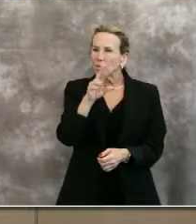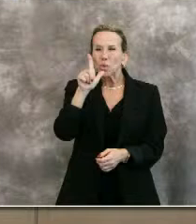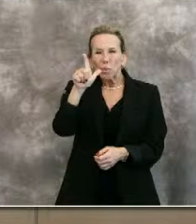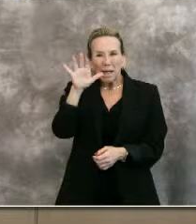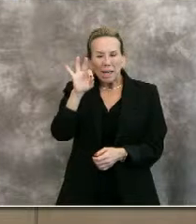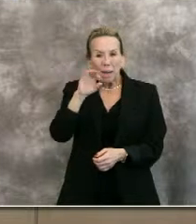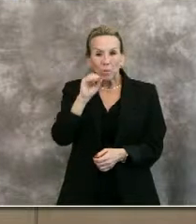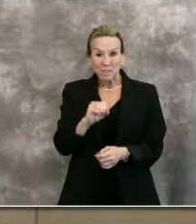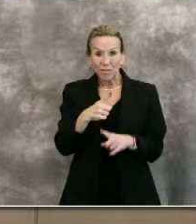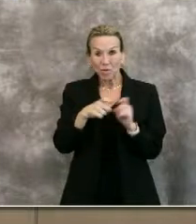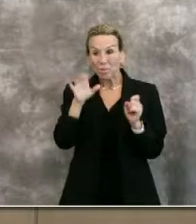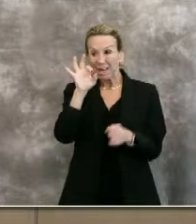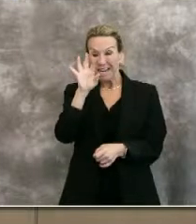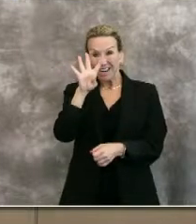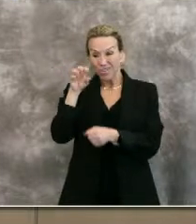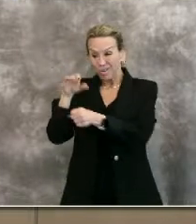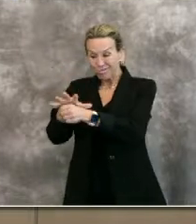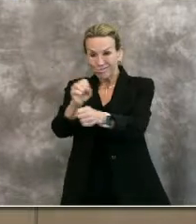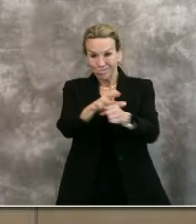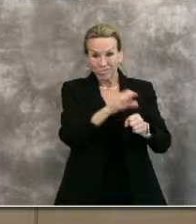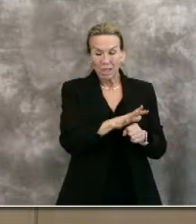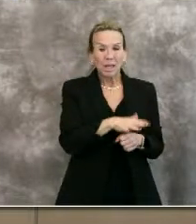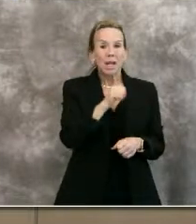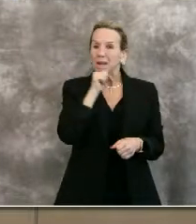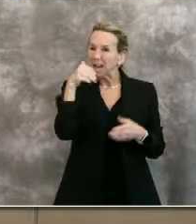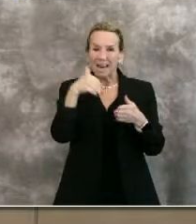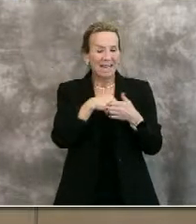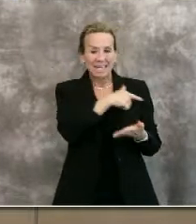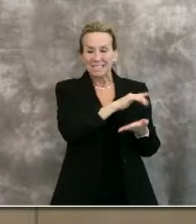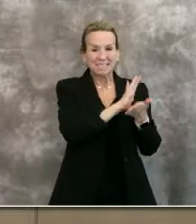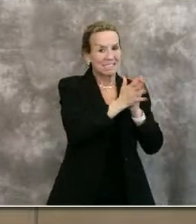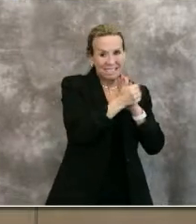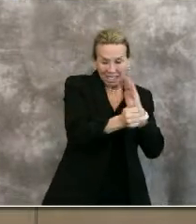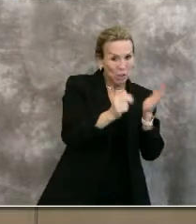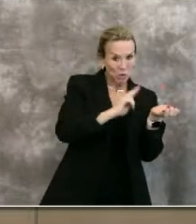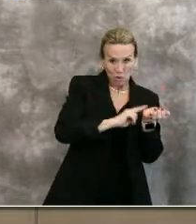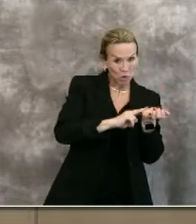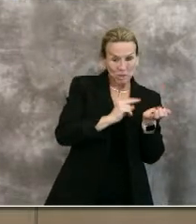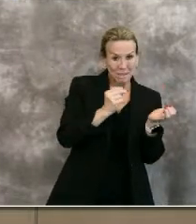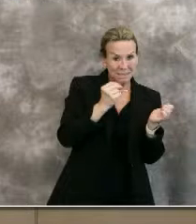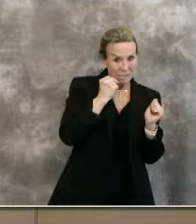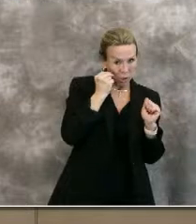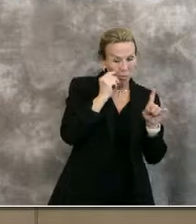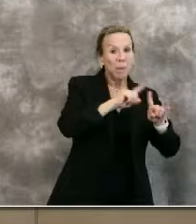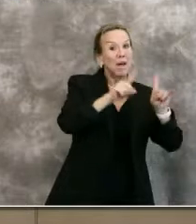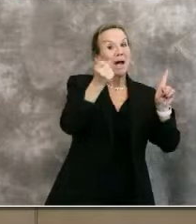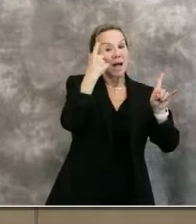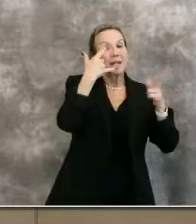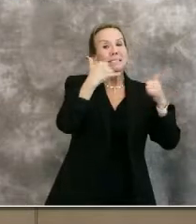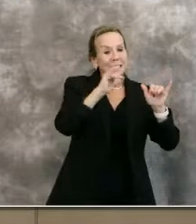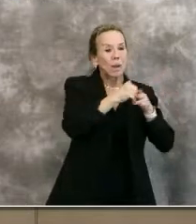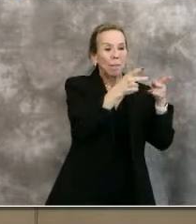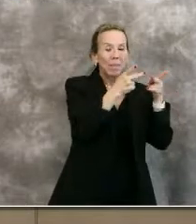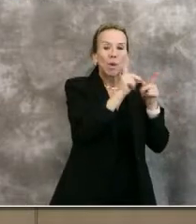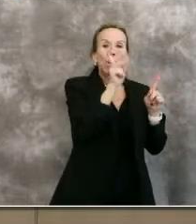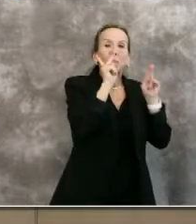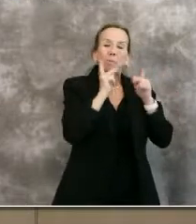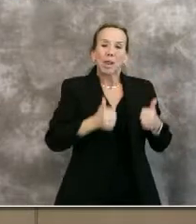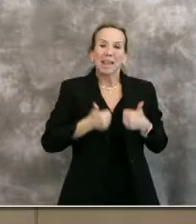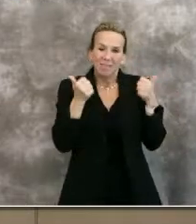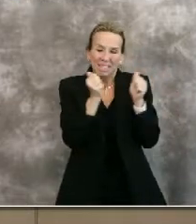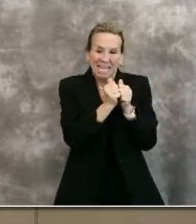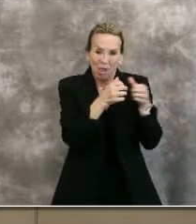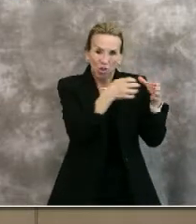the 94 active outbreaks are in non-skilled nursing facilities or other congregate settings, and there have been